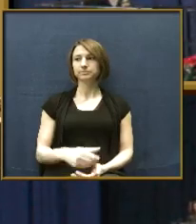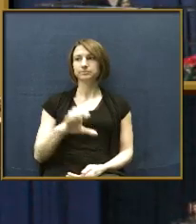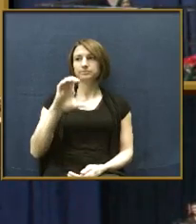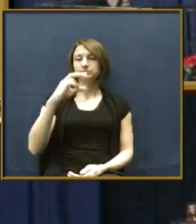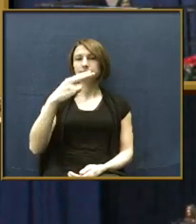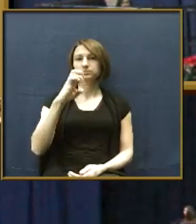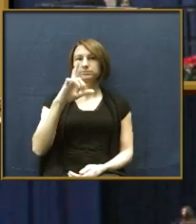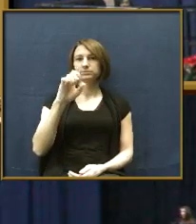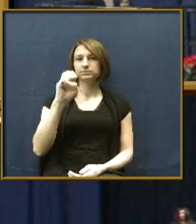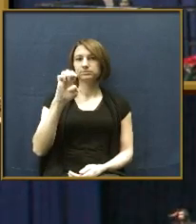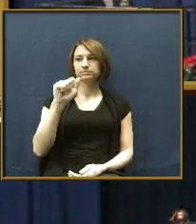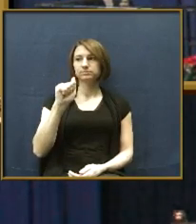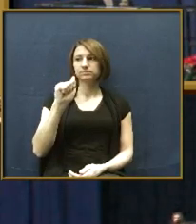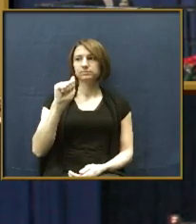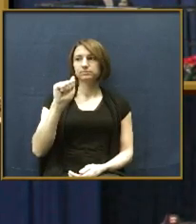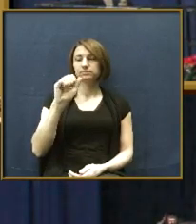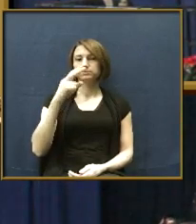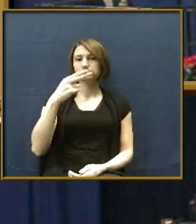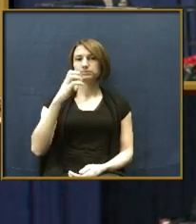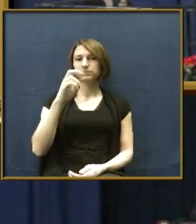Chelsea Devon Henderson.